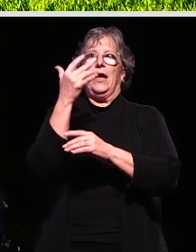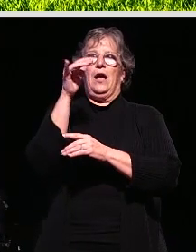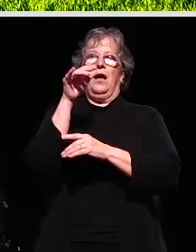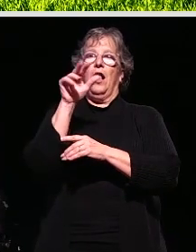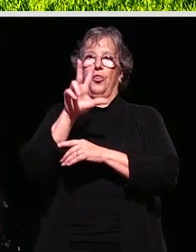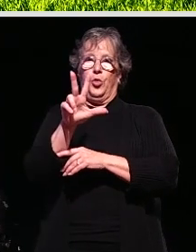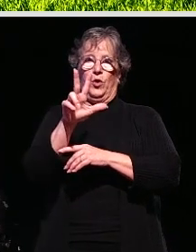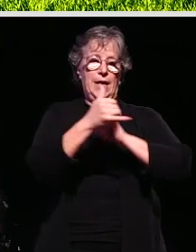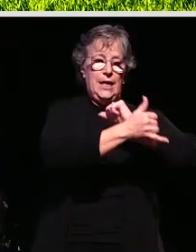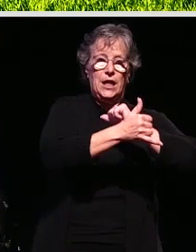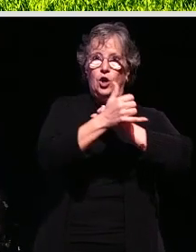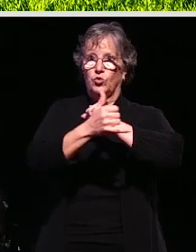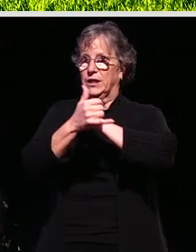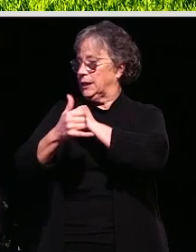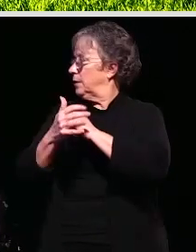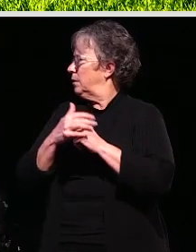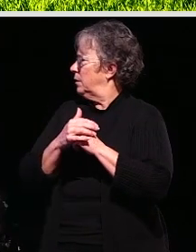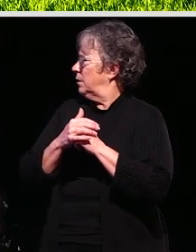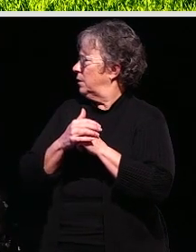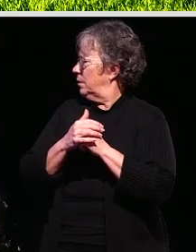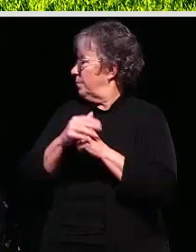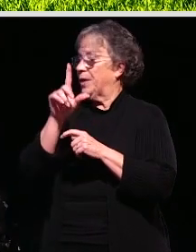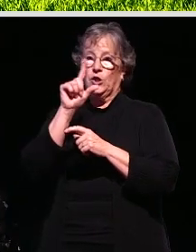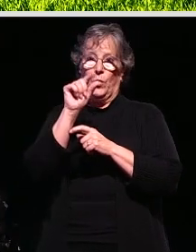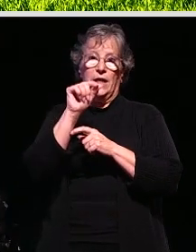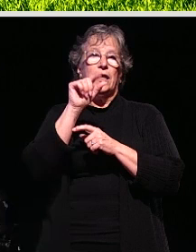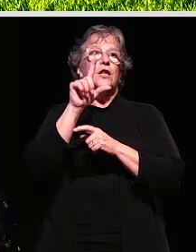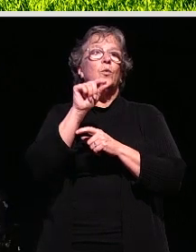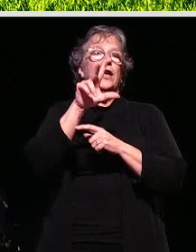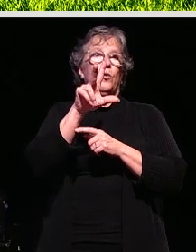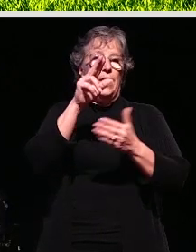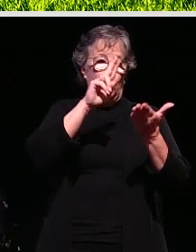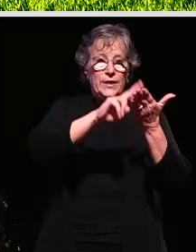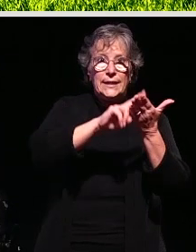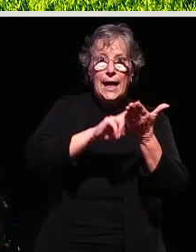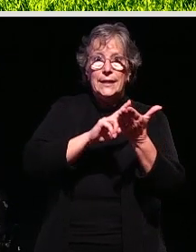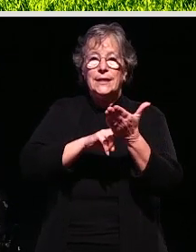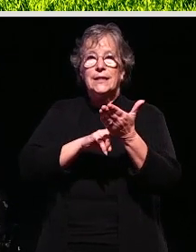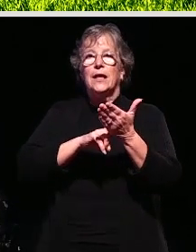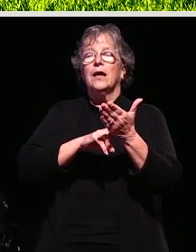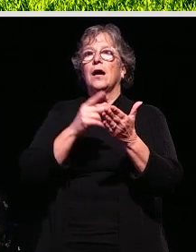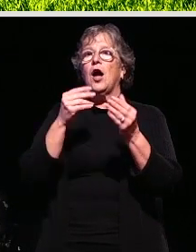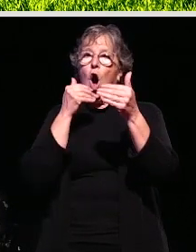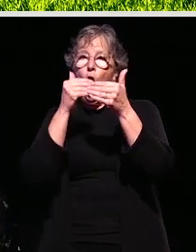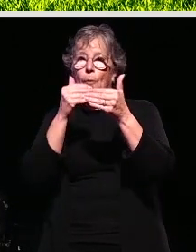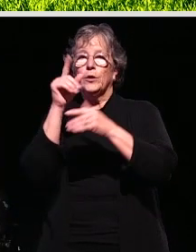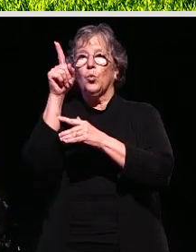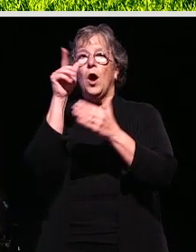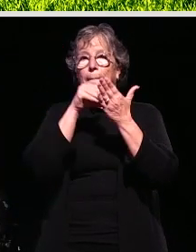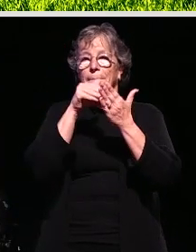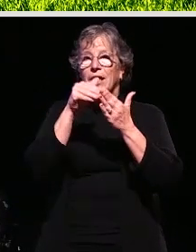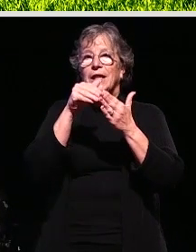of those field trials went really well that in 2023, we signed close to $1 million ARR in purchase orders before we had even built a